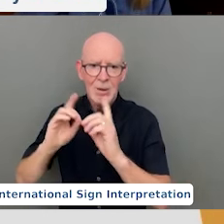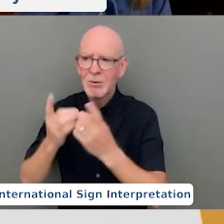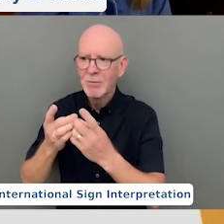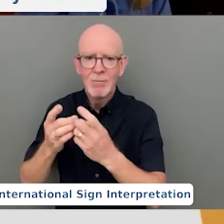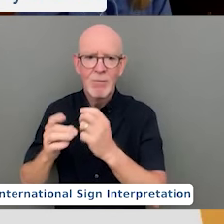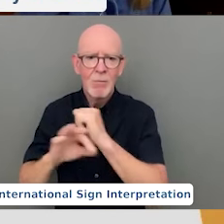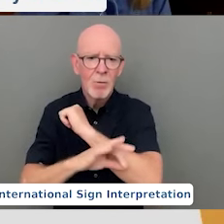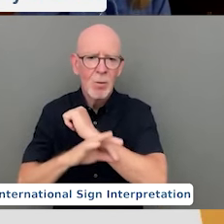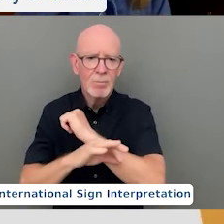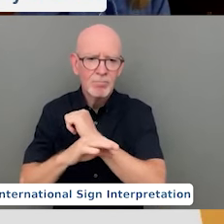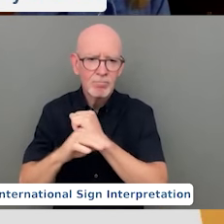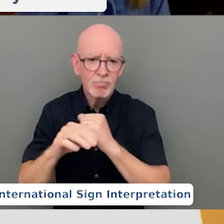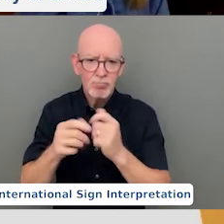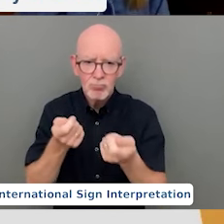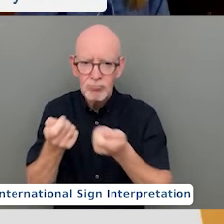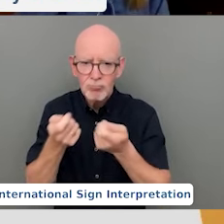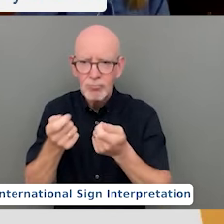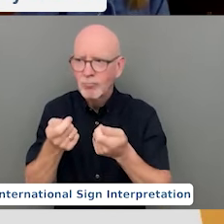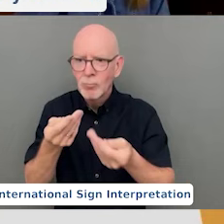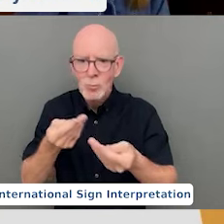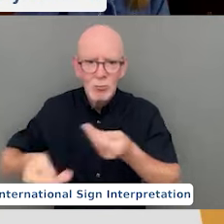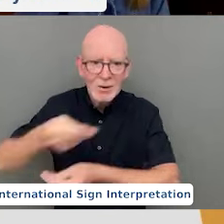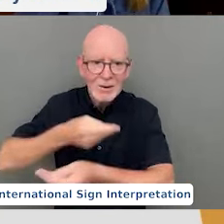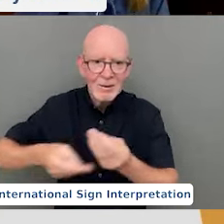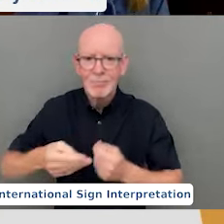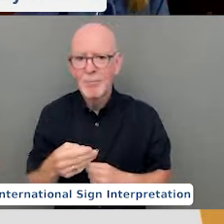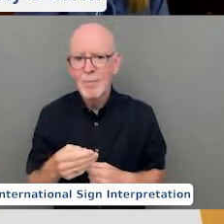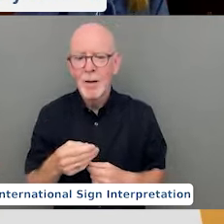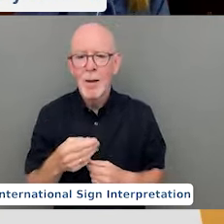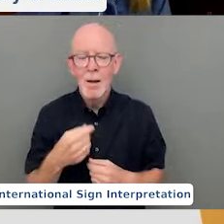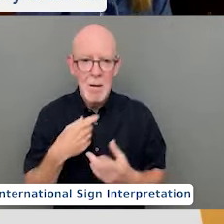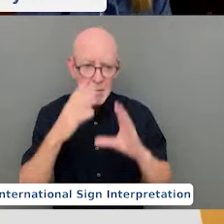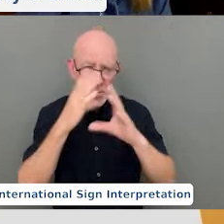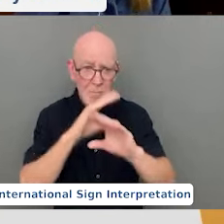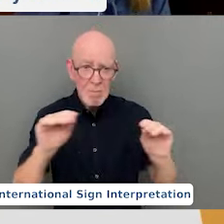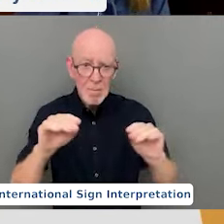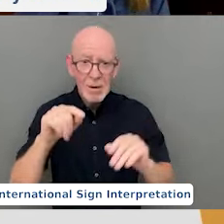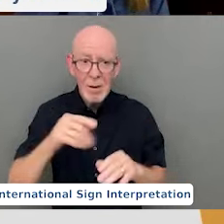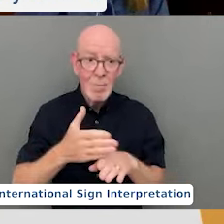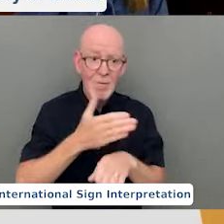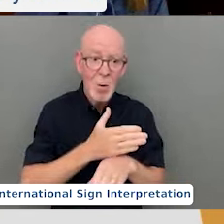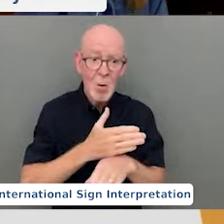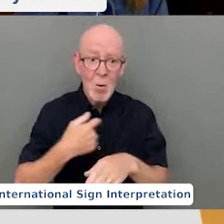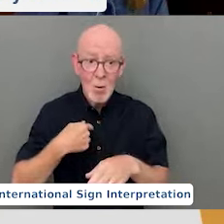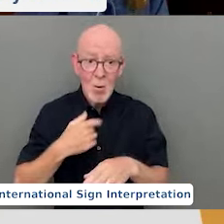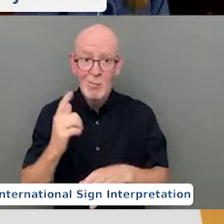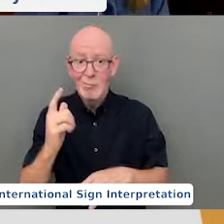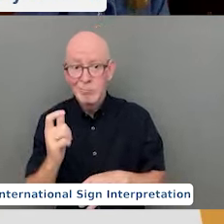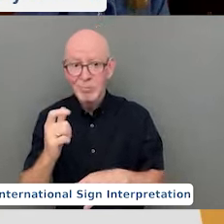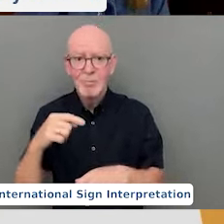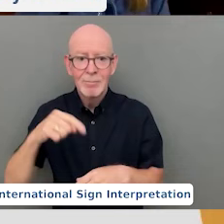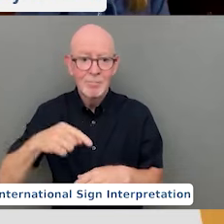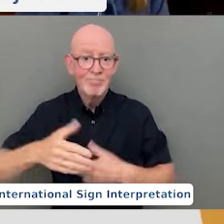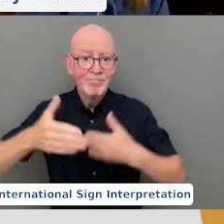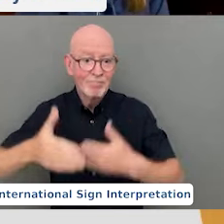So just some housekeeping before we get started today. This session is going to be recorded, and along with the presentations